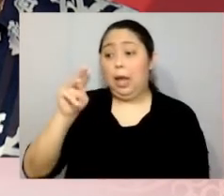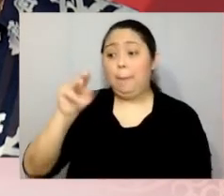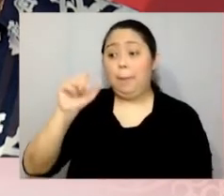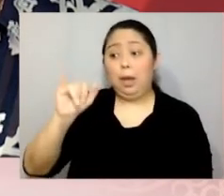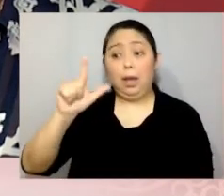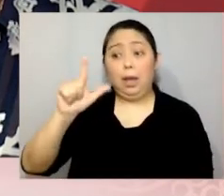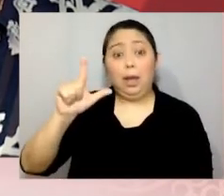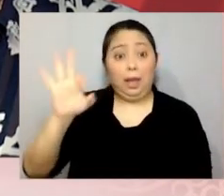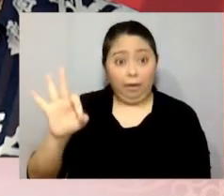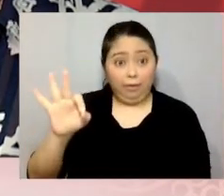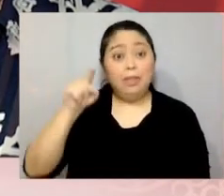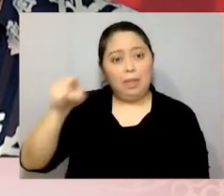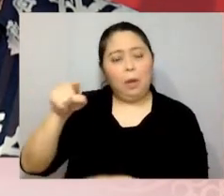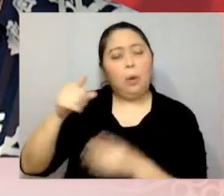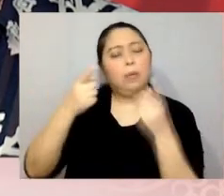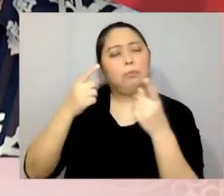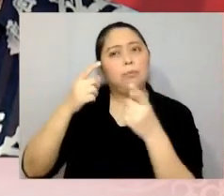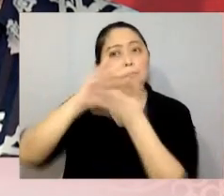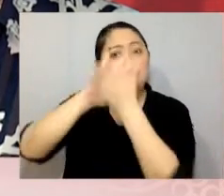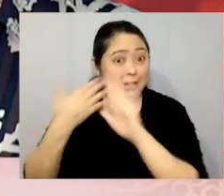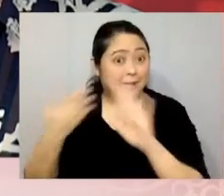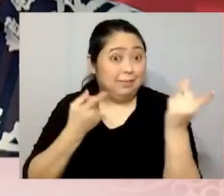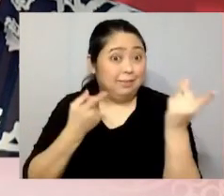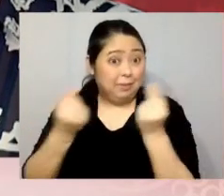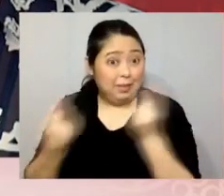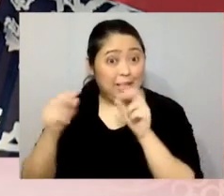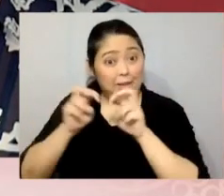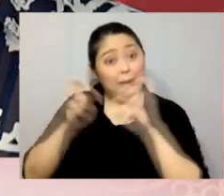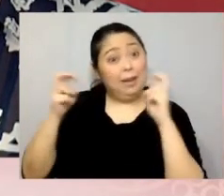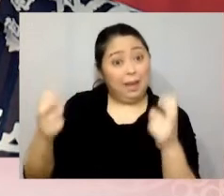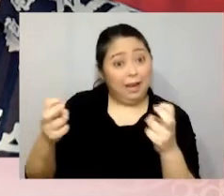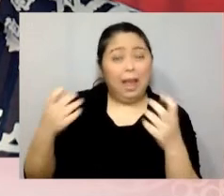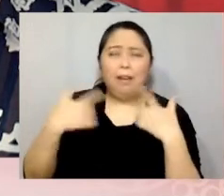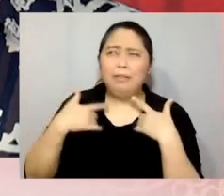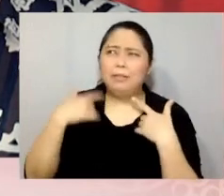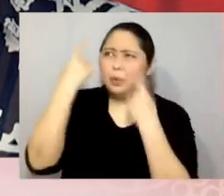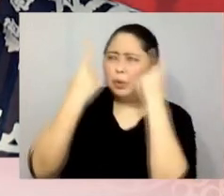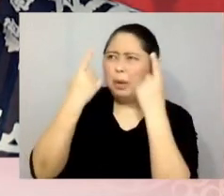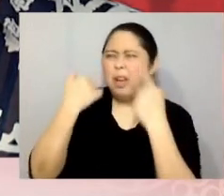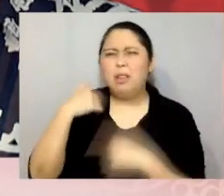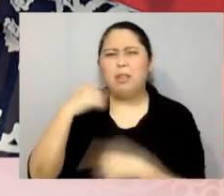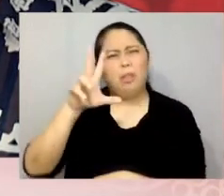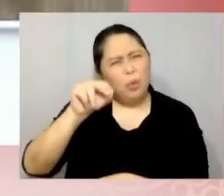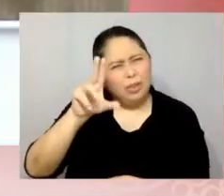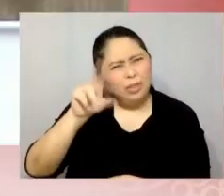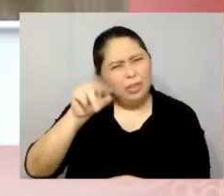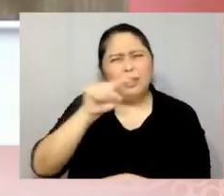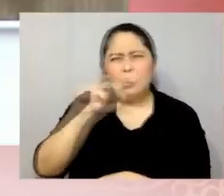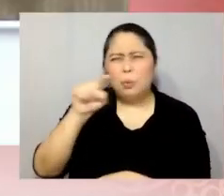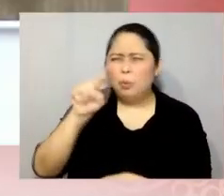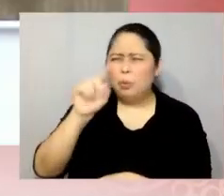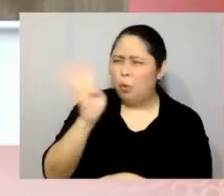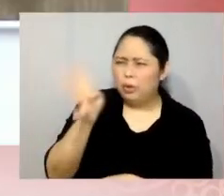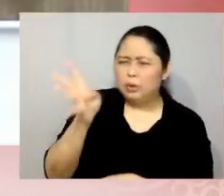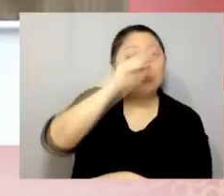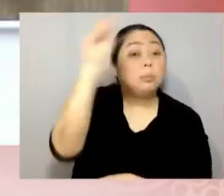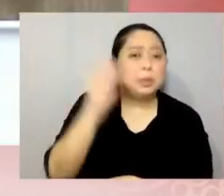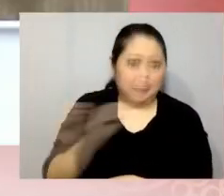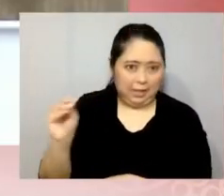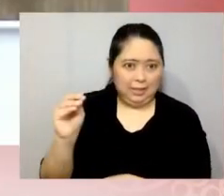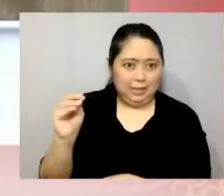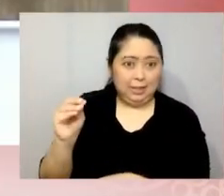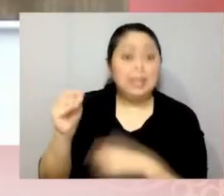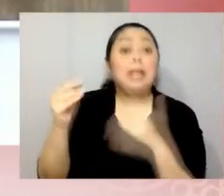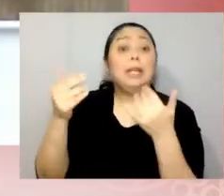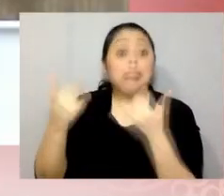MILF peace implementing panel is concerned, we are about 30% to 40% in